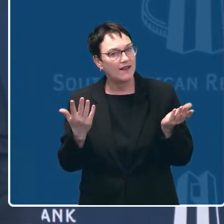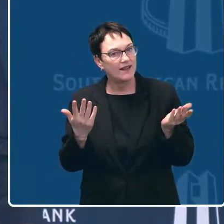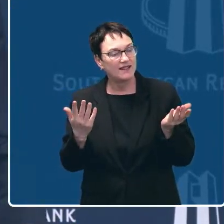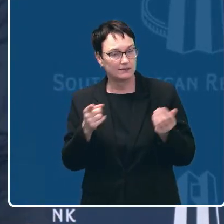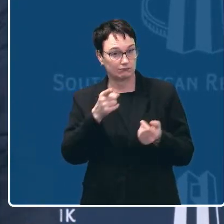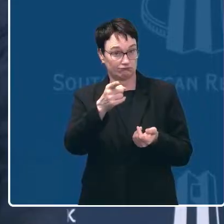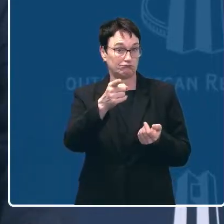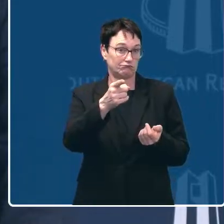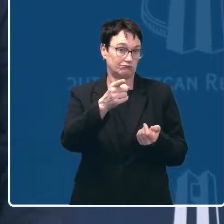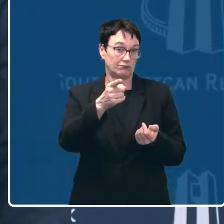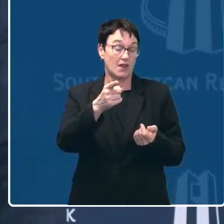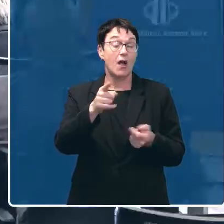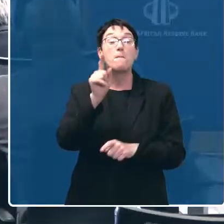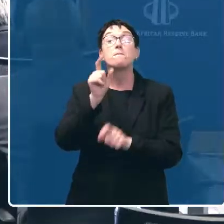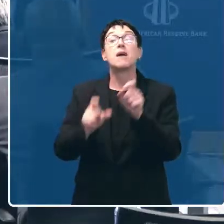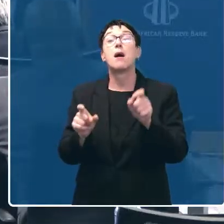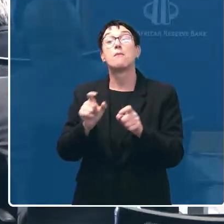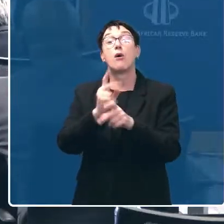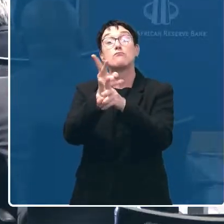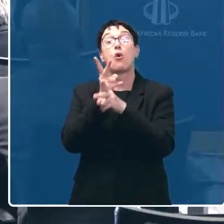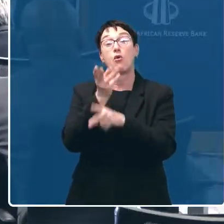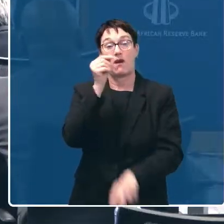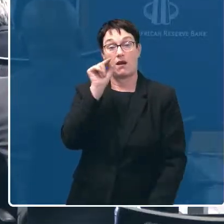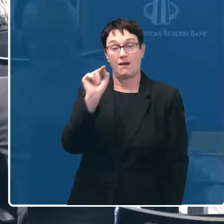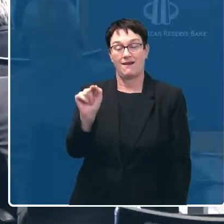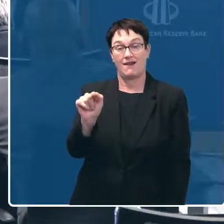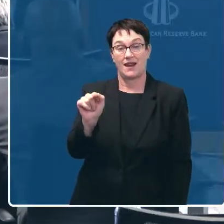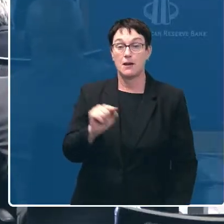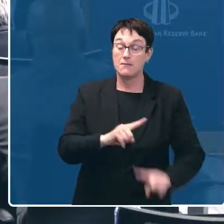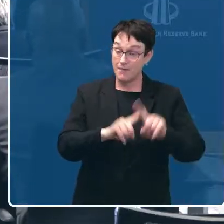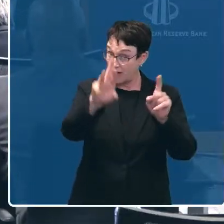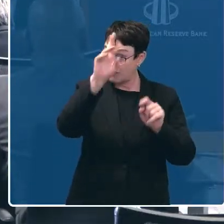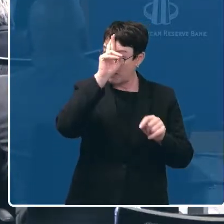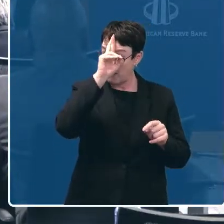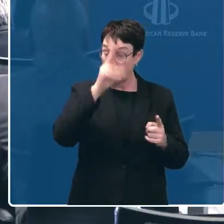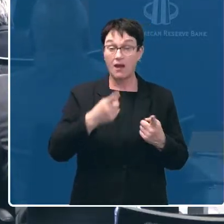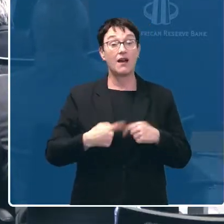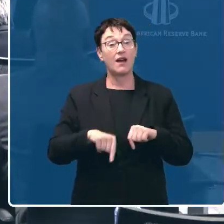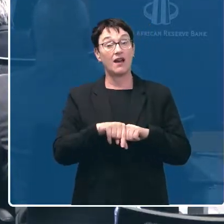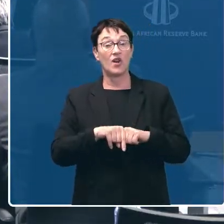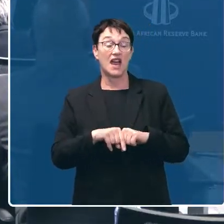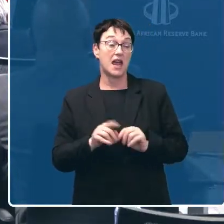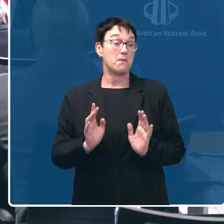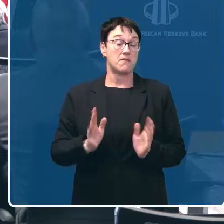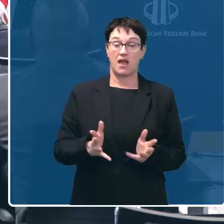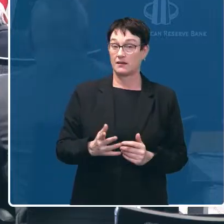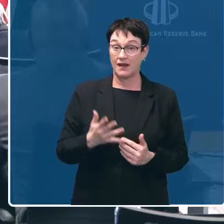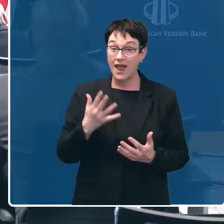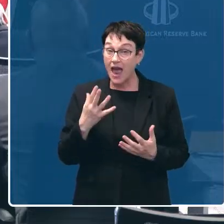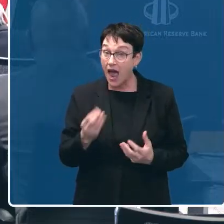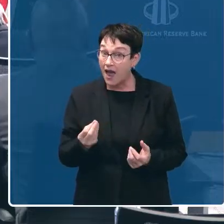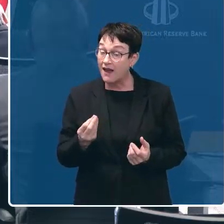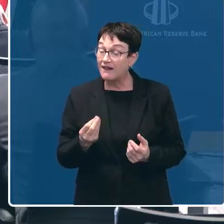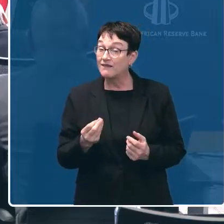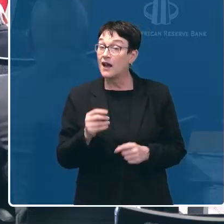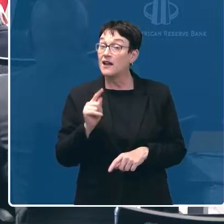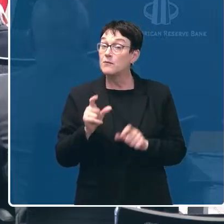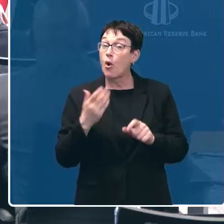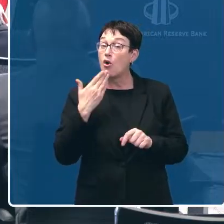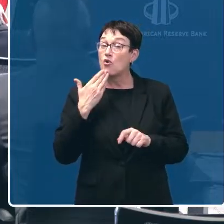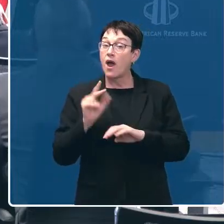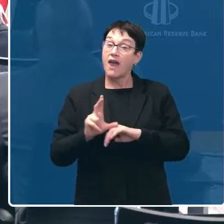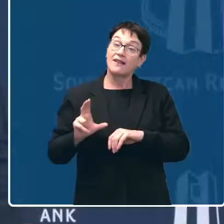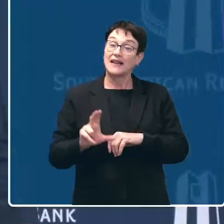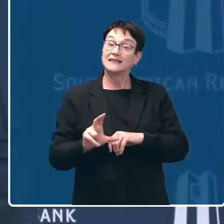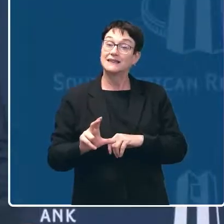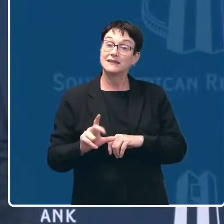borrowers. They are not the only players in the economy. They are investors and so forth. And